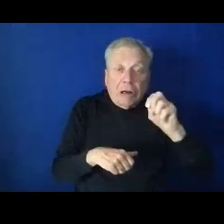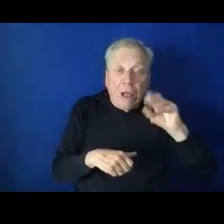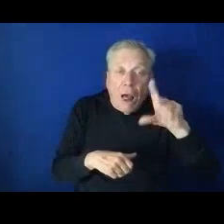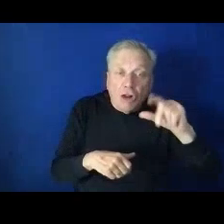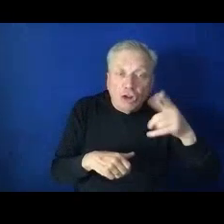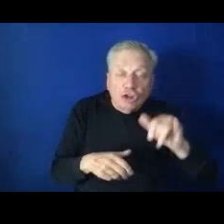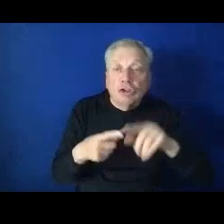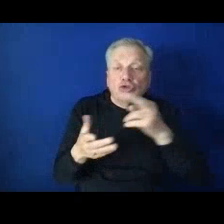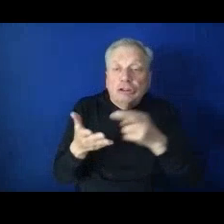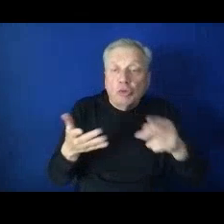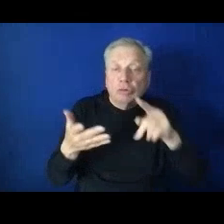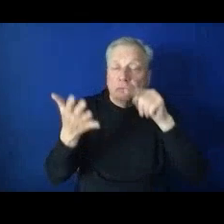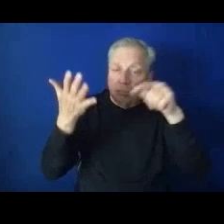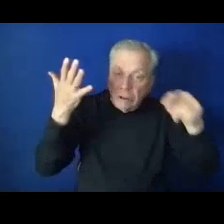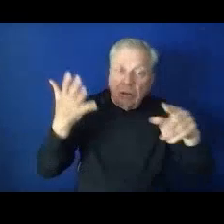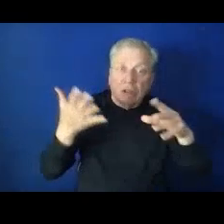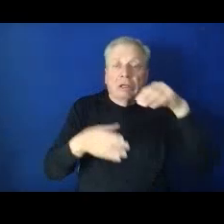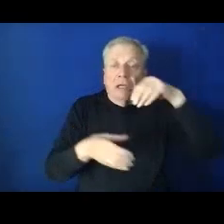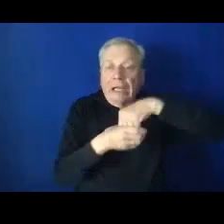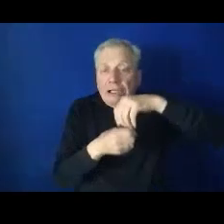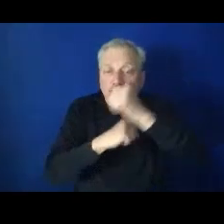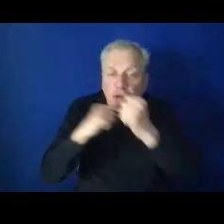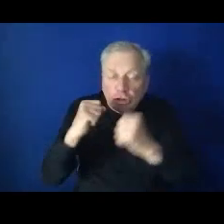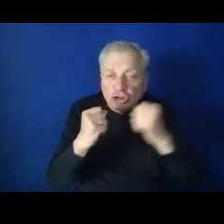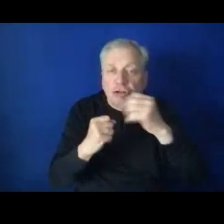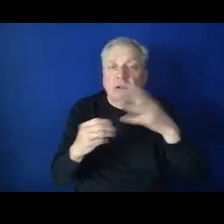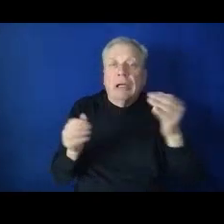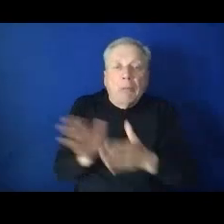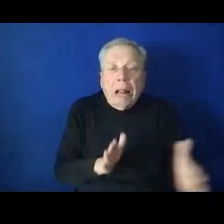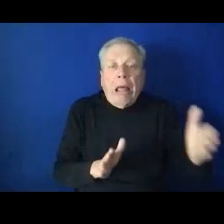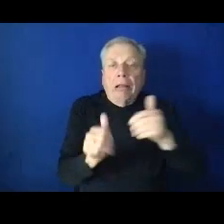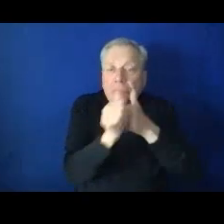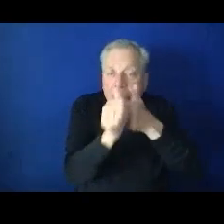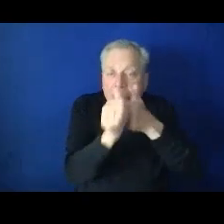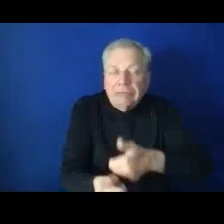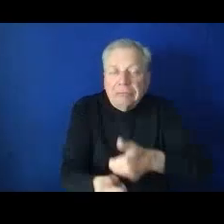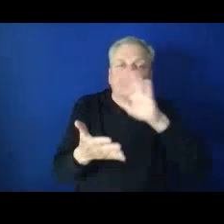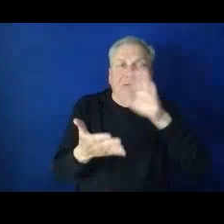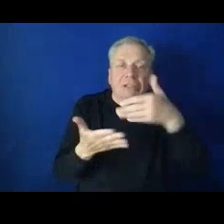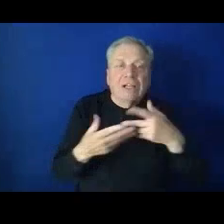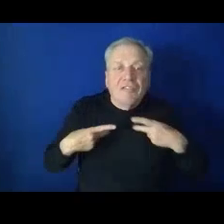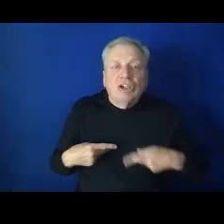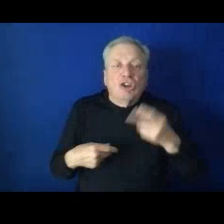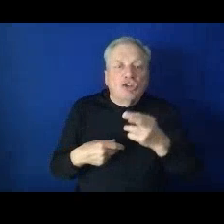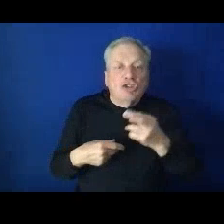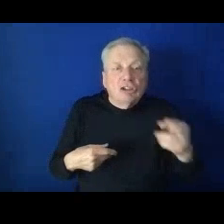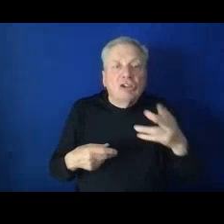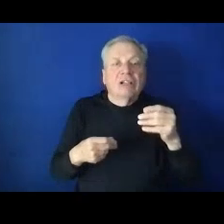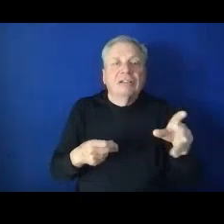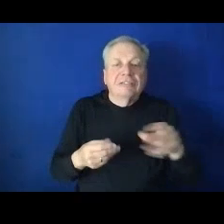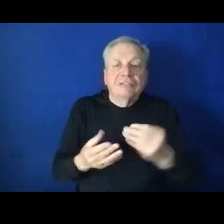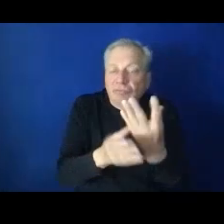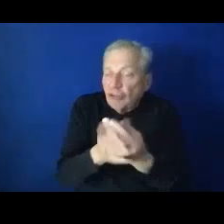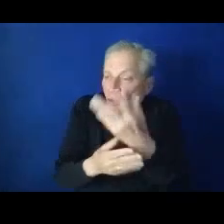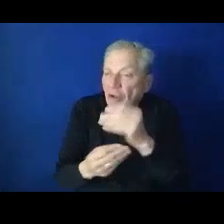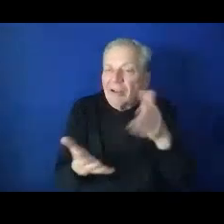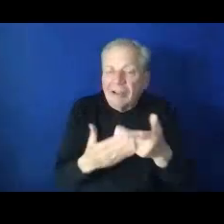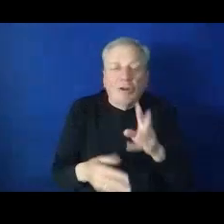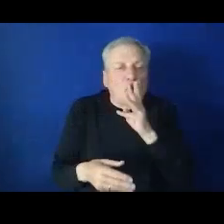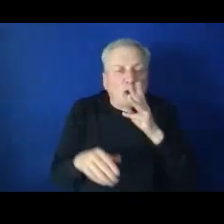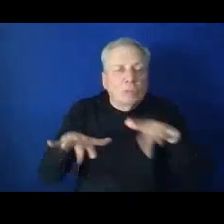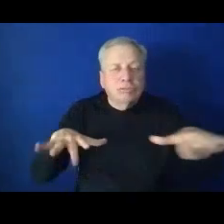resources, historic structures, planning and compliance, physical resources, vegetation, wildlife, and aquatic. It's